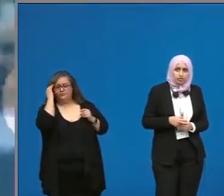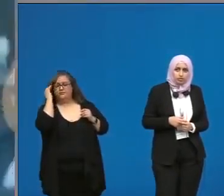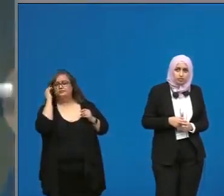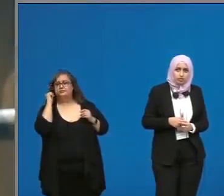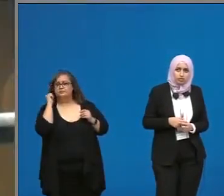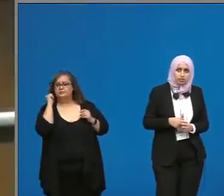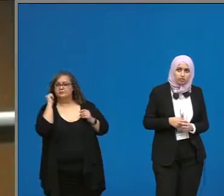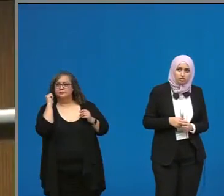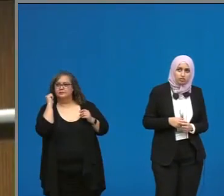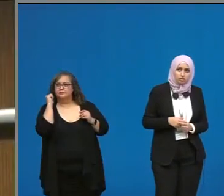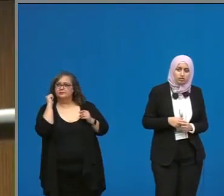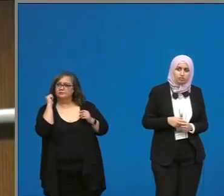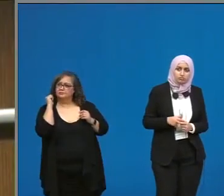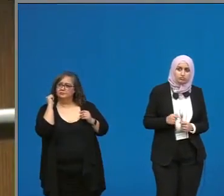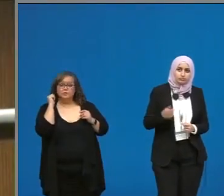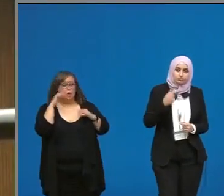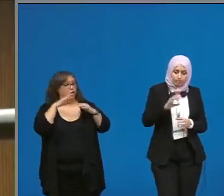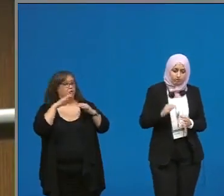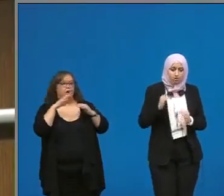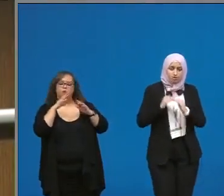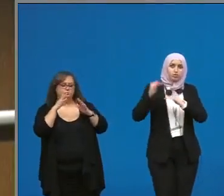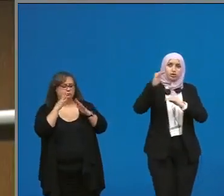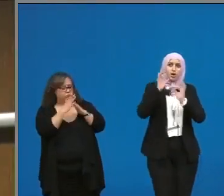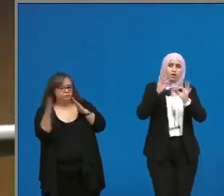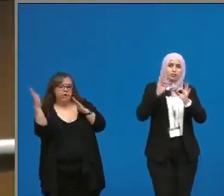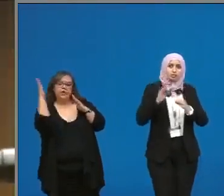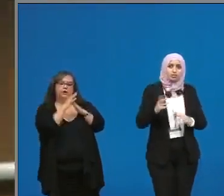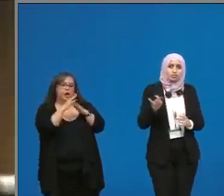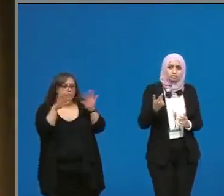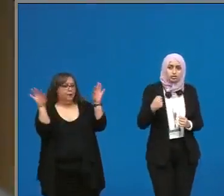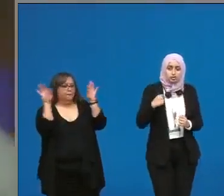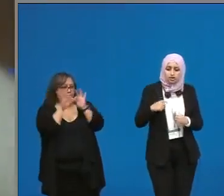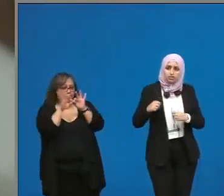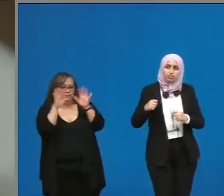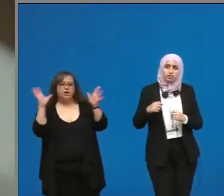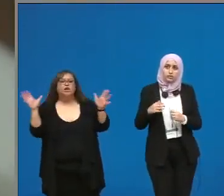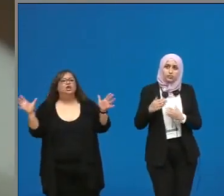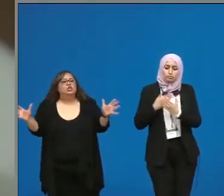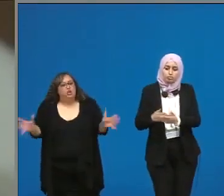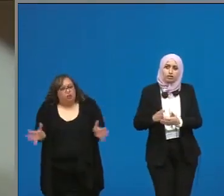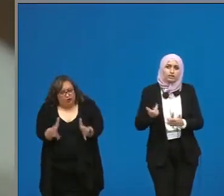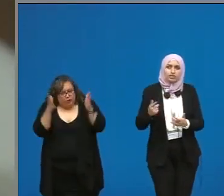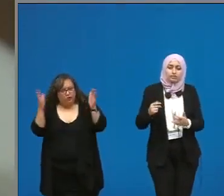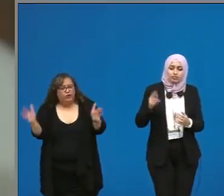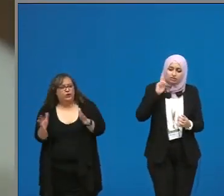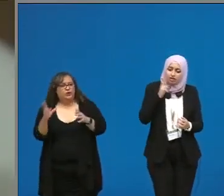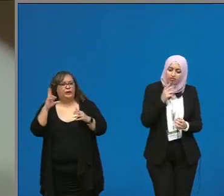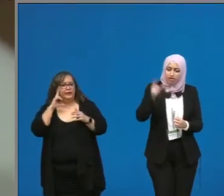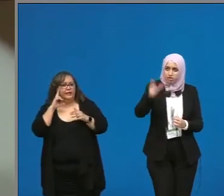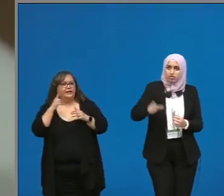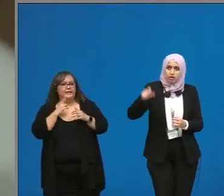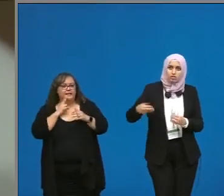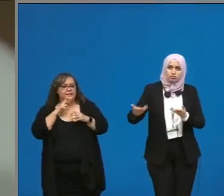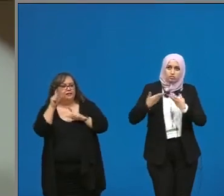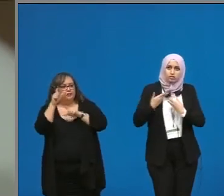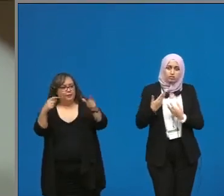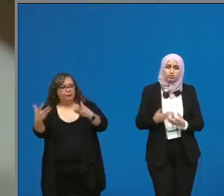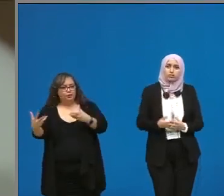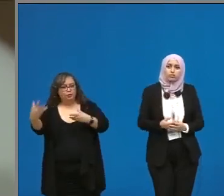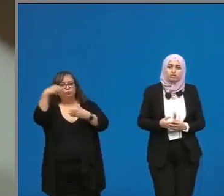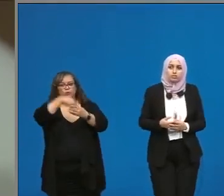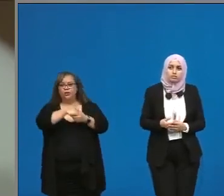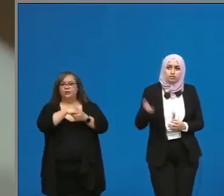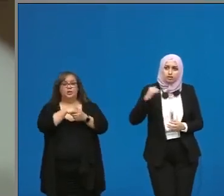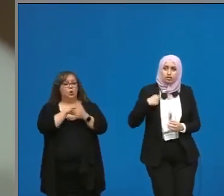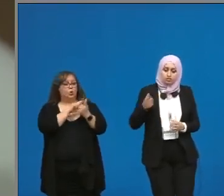Actually, the most and more important of encouraging deaf people with us is that after meeting with them,